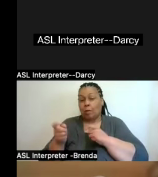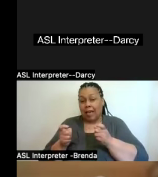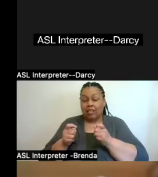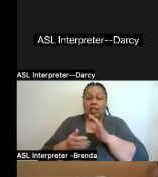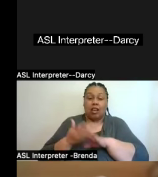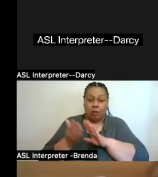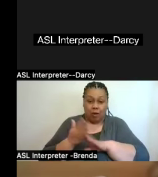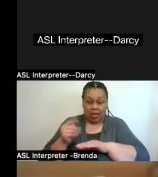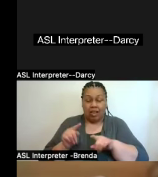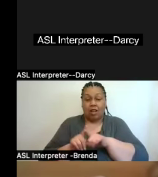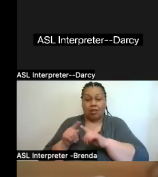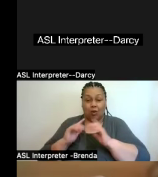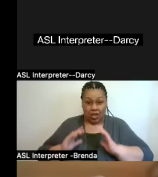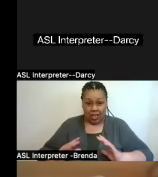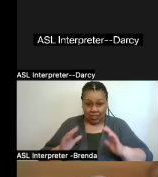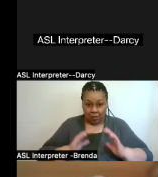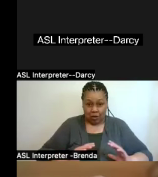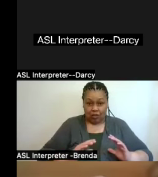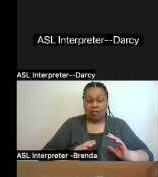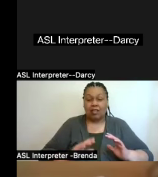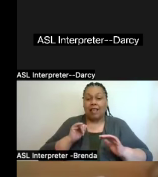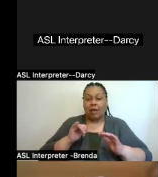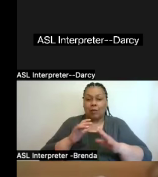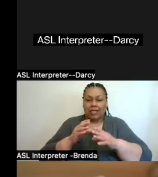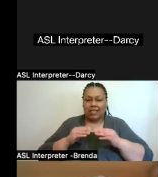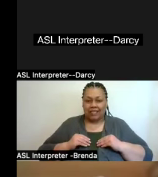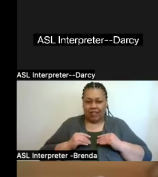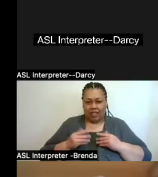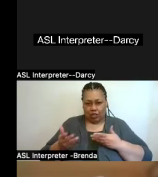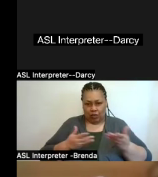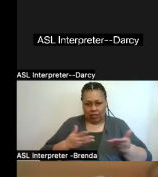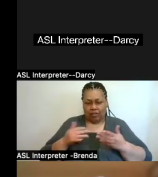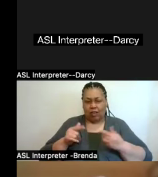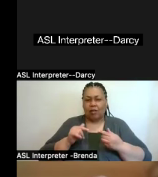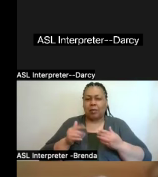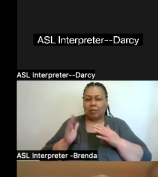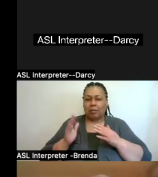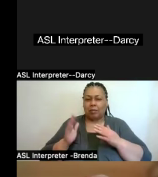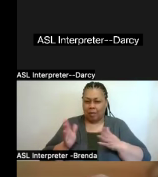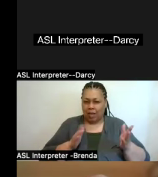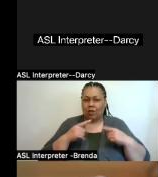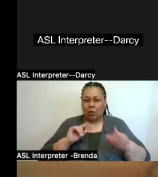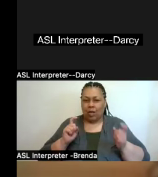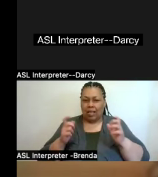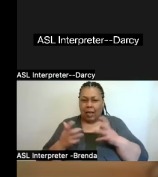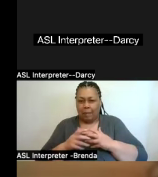like yourself that would be receiving these services. You need to be prepared to adapt. Because you need to